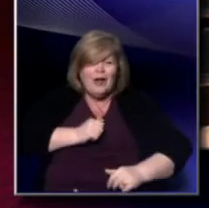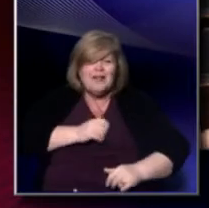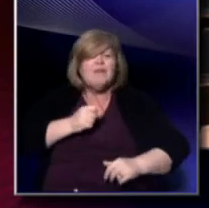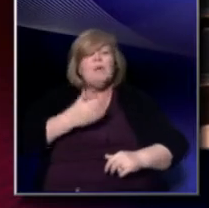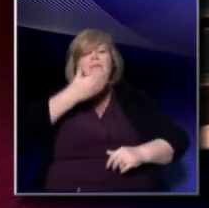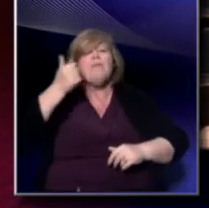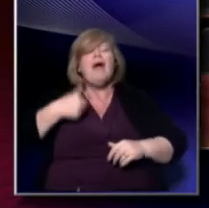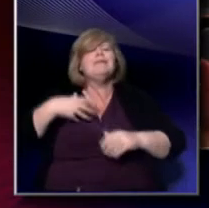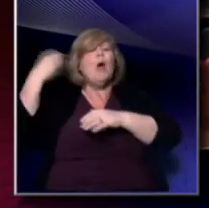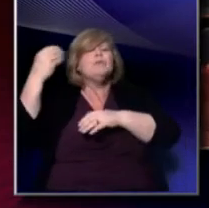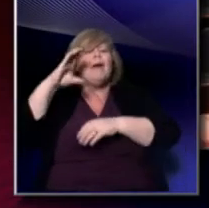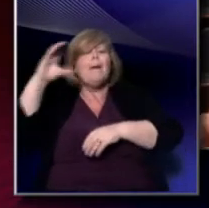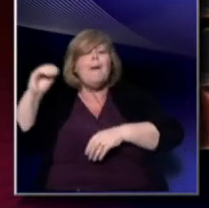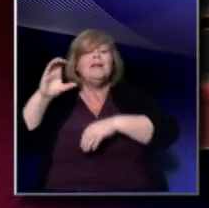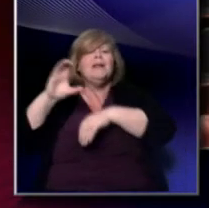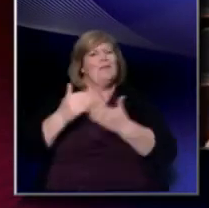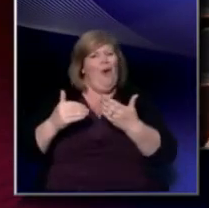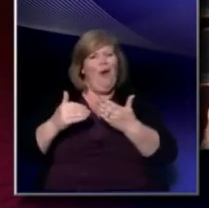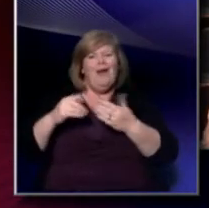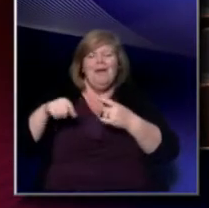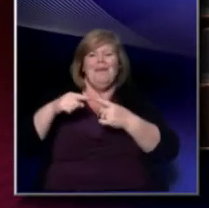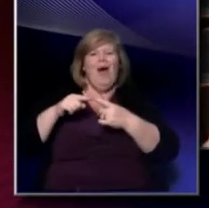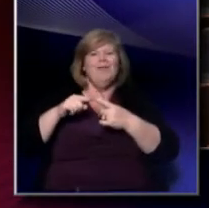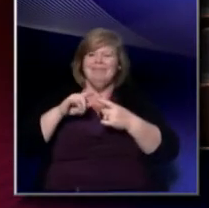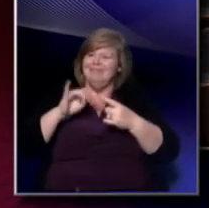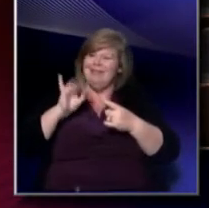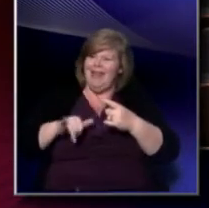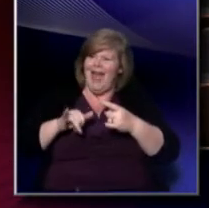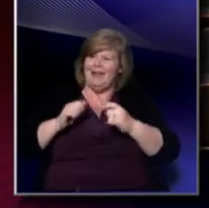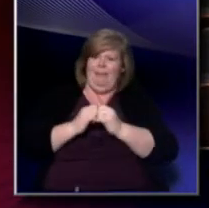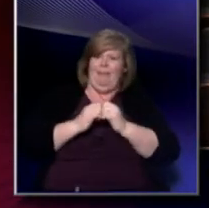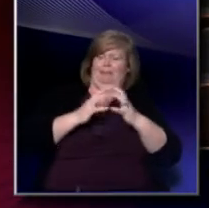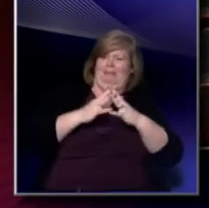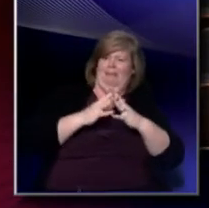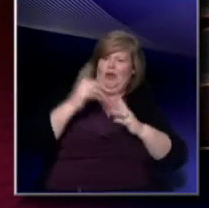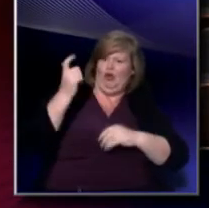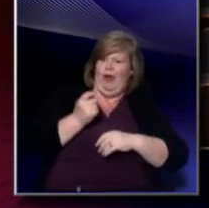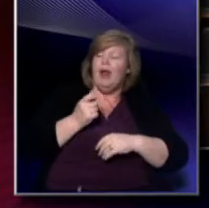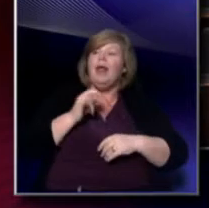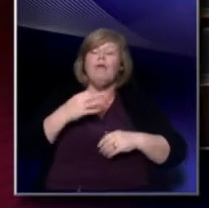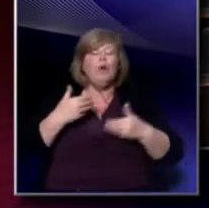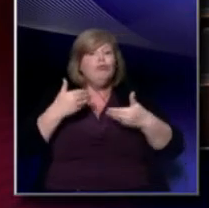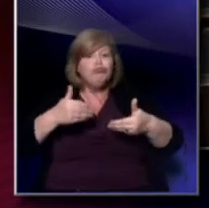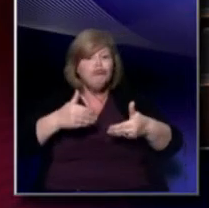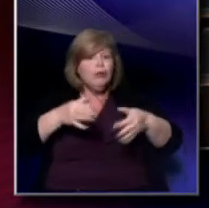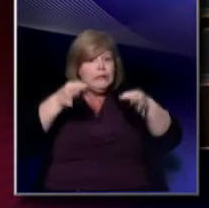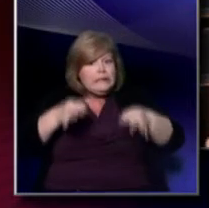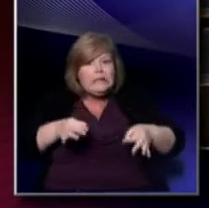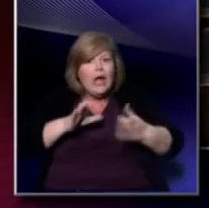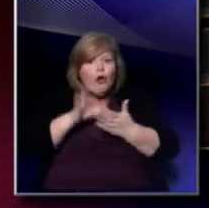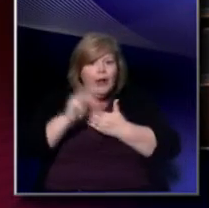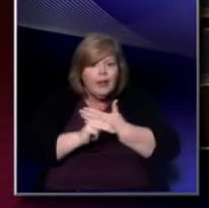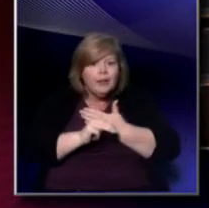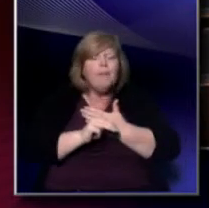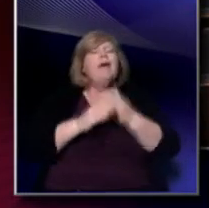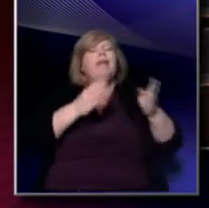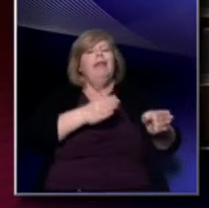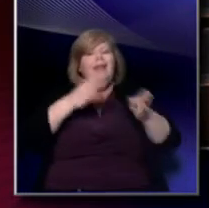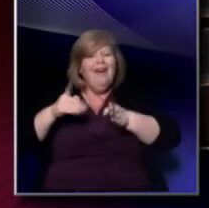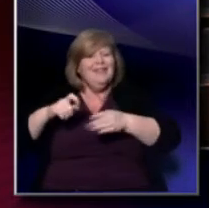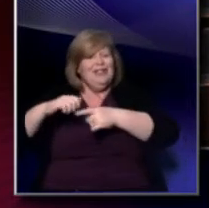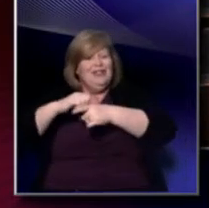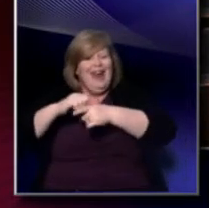different kind of ideas of is that once we choose the curriculum to start providing PD for the teachers to be trained